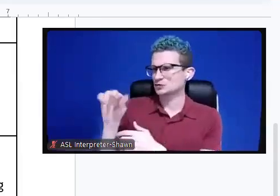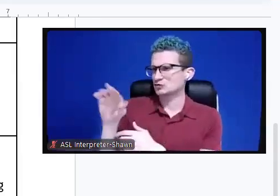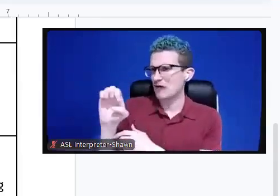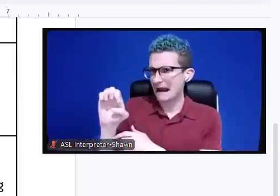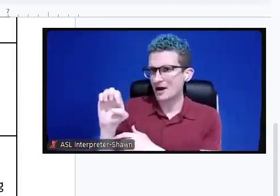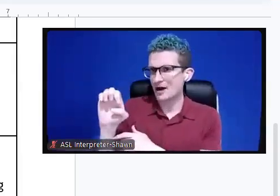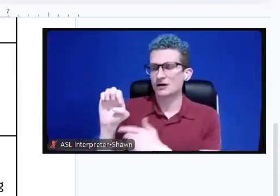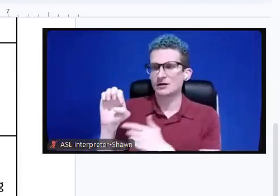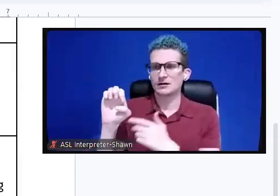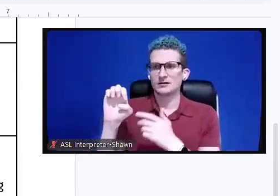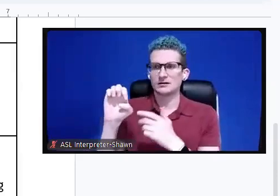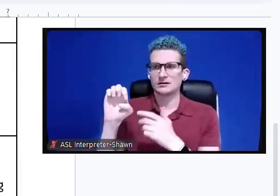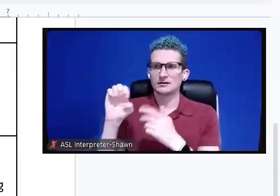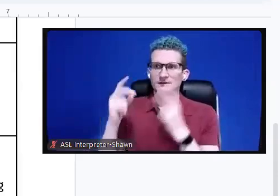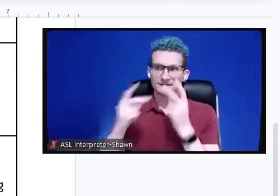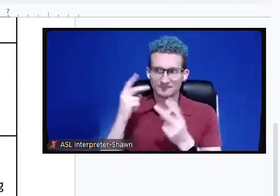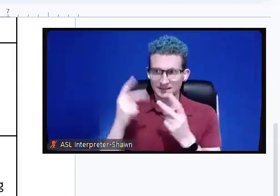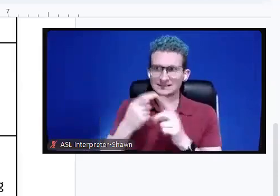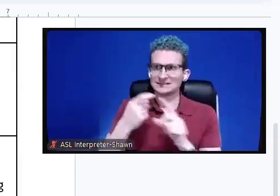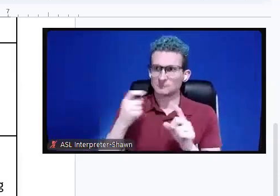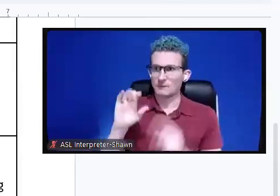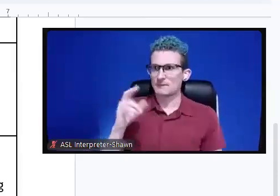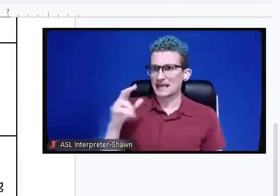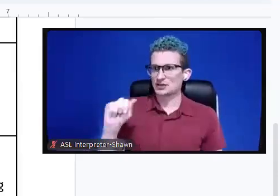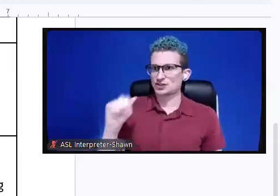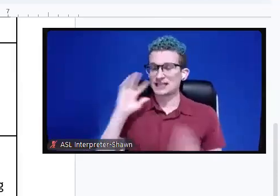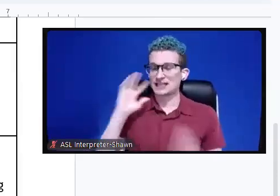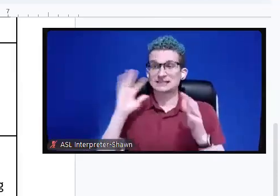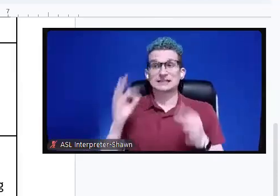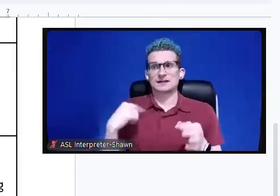visits from the BHA, and we definitely love having them there so